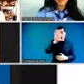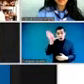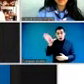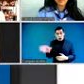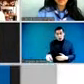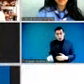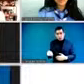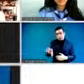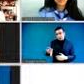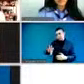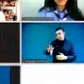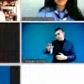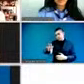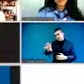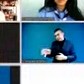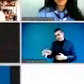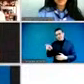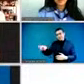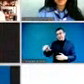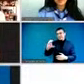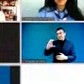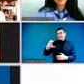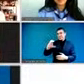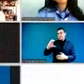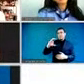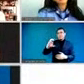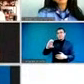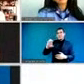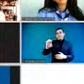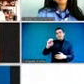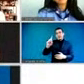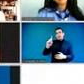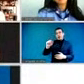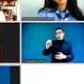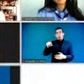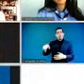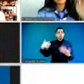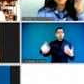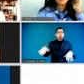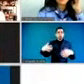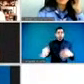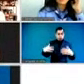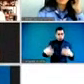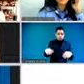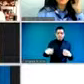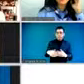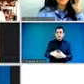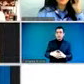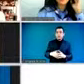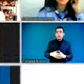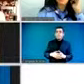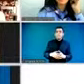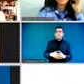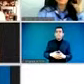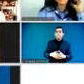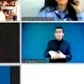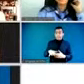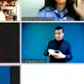portray women entrepreneurs, women in business through the African Women Digital Platform. And I think